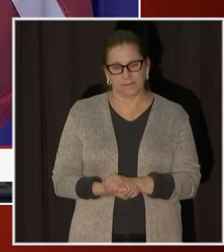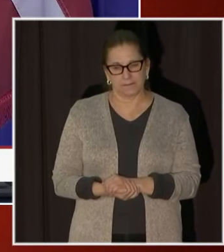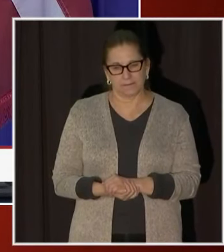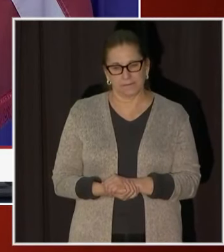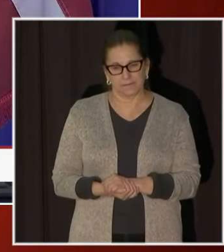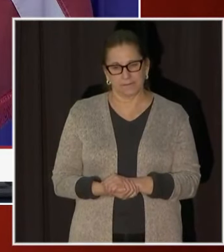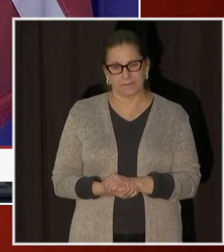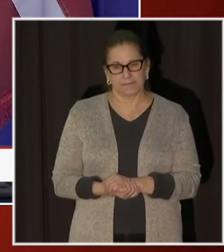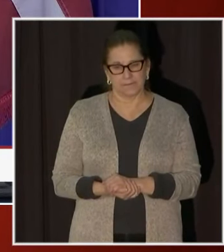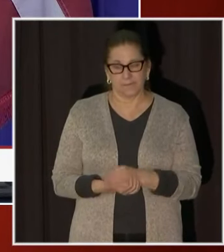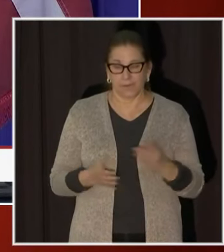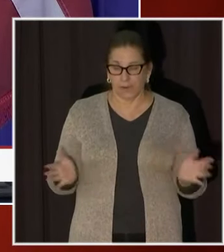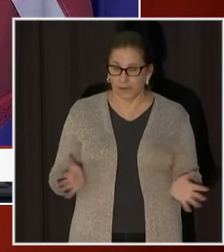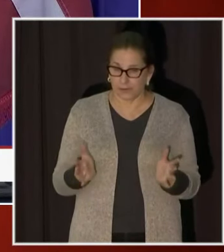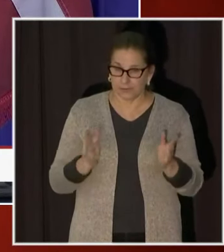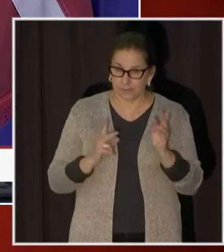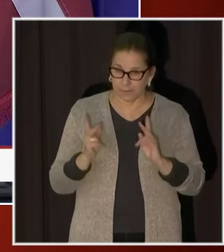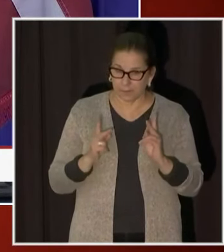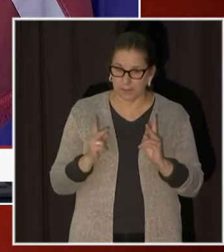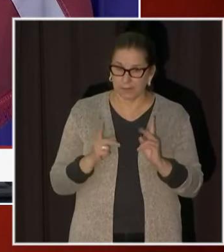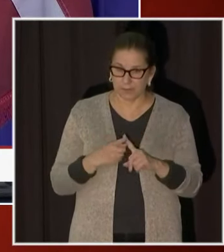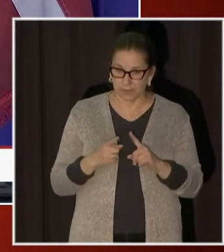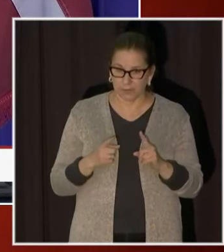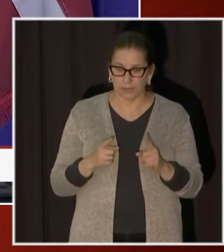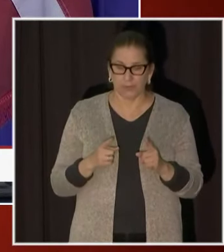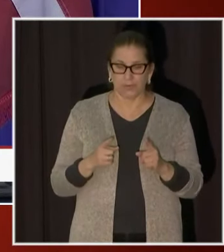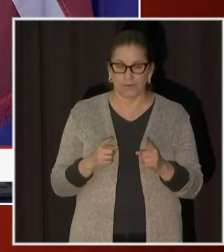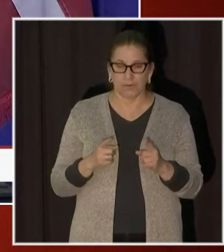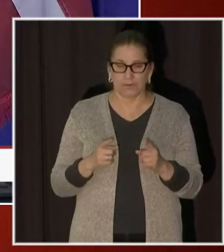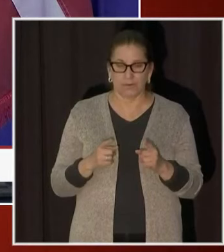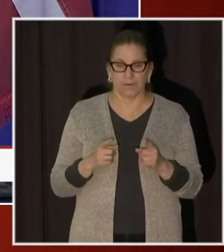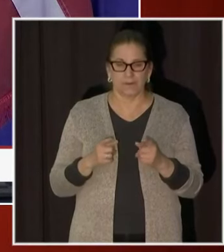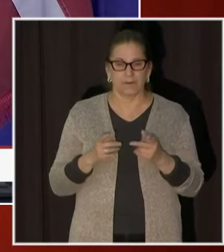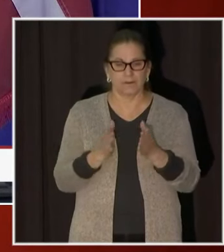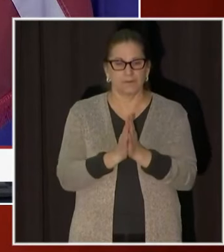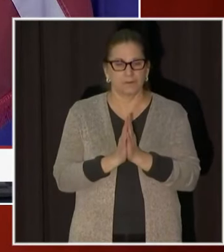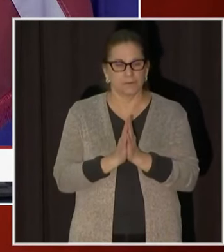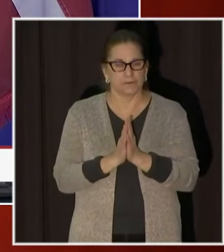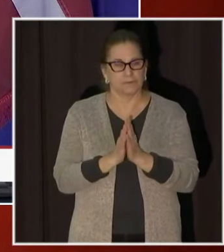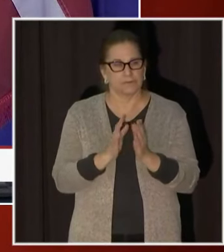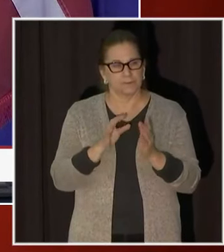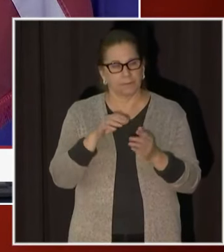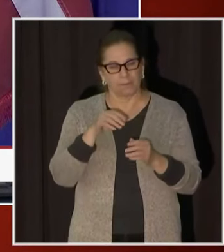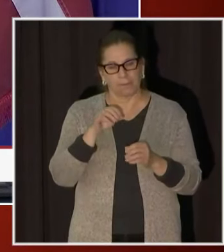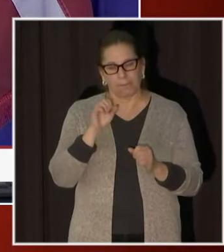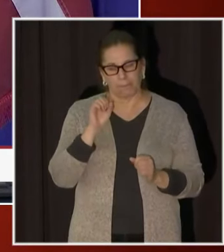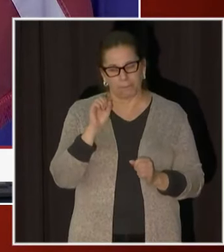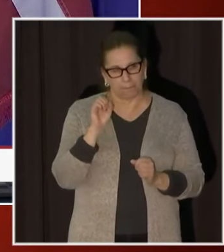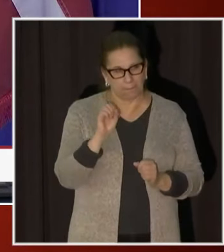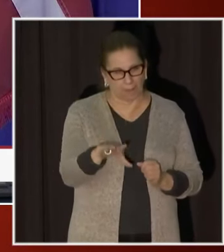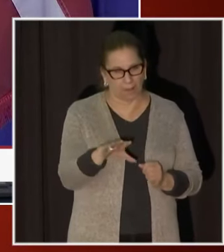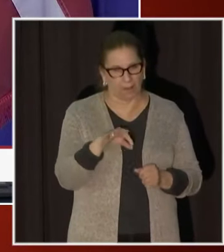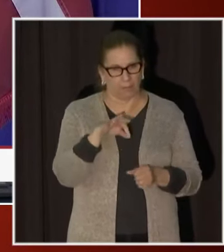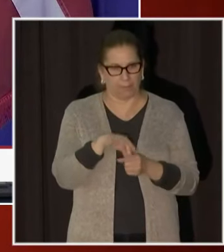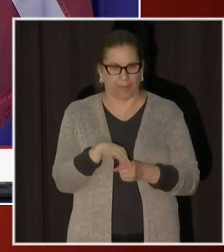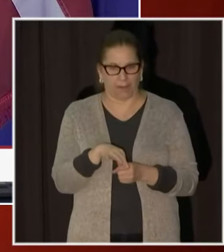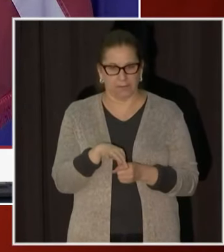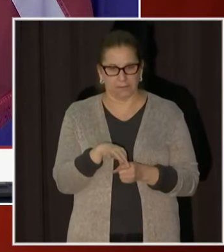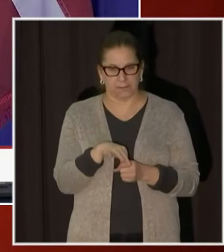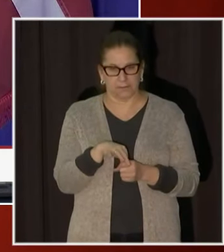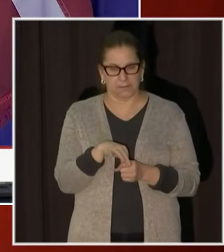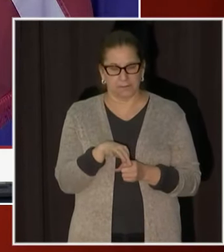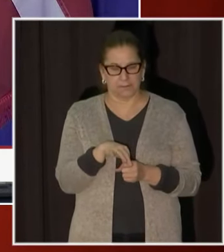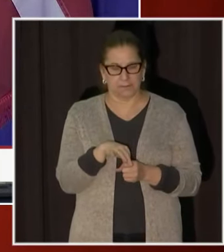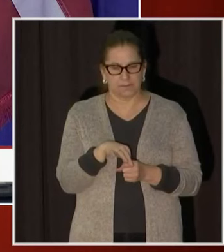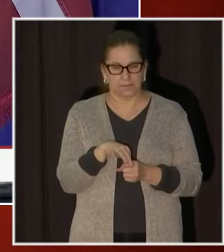are encouraging everyone to request a mail-in ballot. The Board of Elections will be sending, I think actually some people have gotten